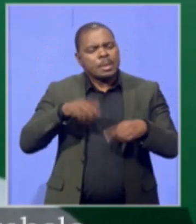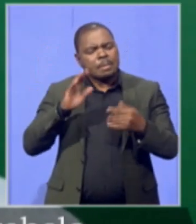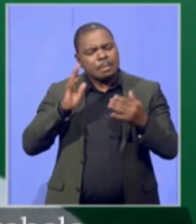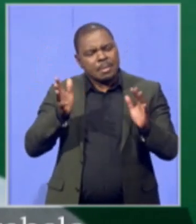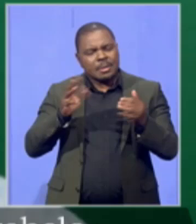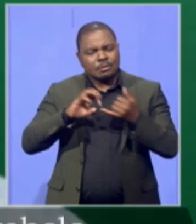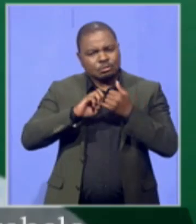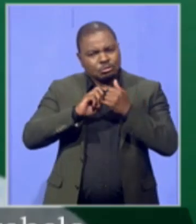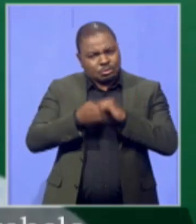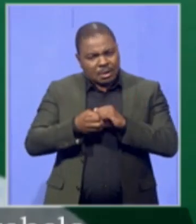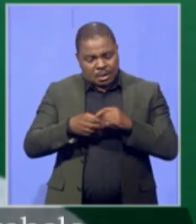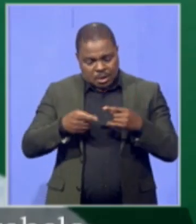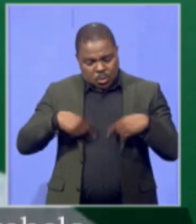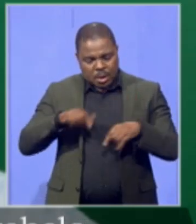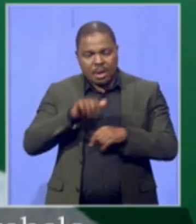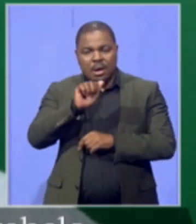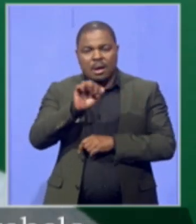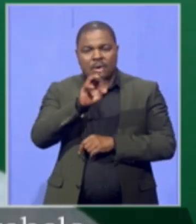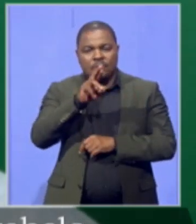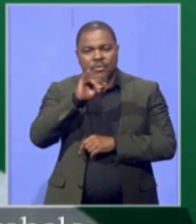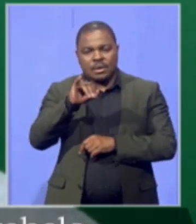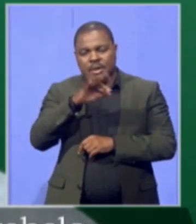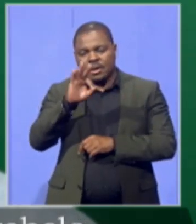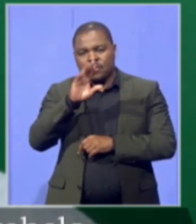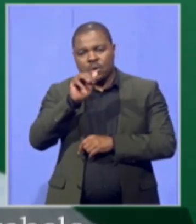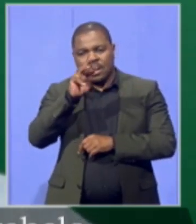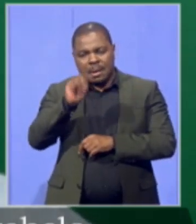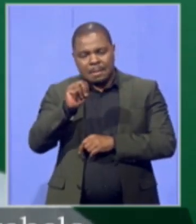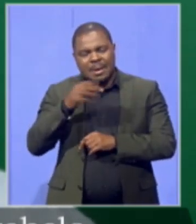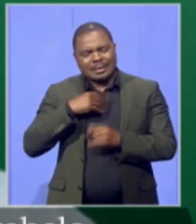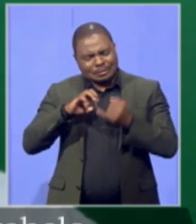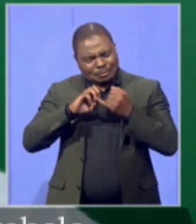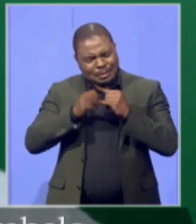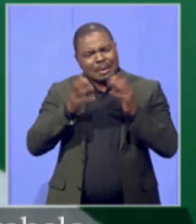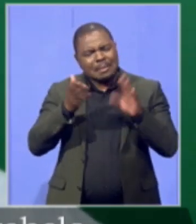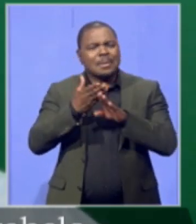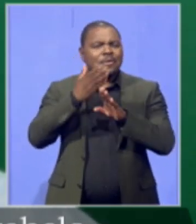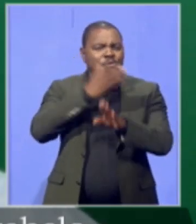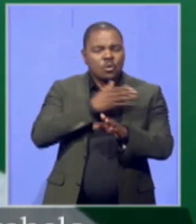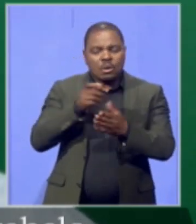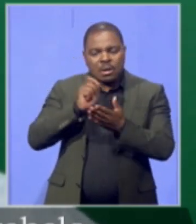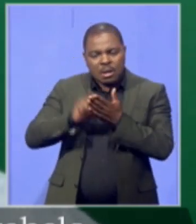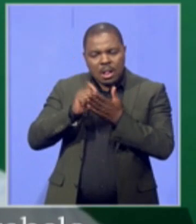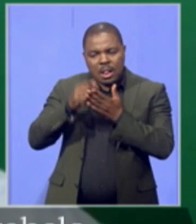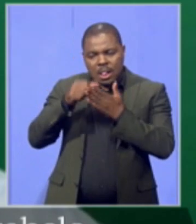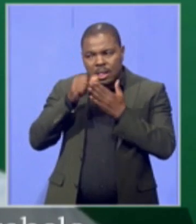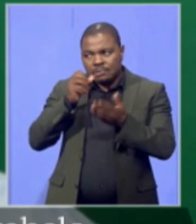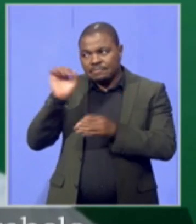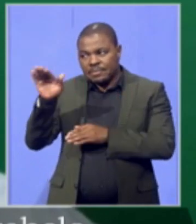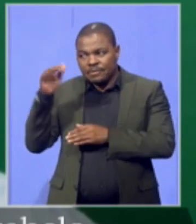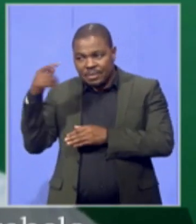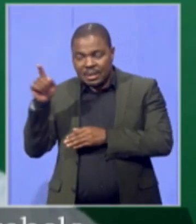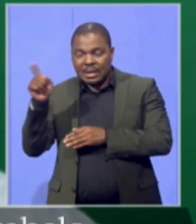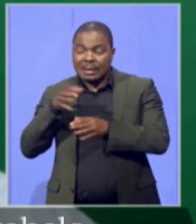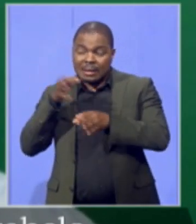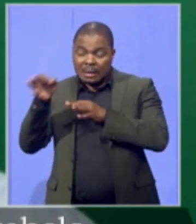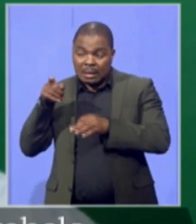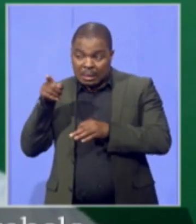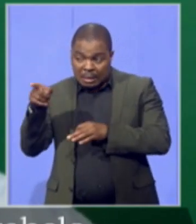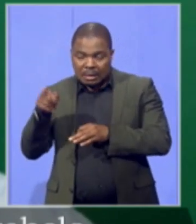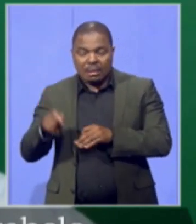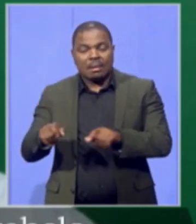situation from AfriForum side by writing to the President, showing him what the dangers are of